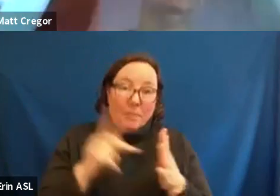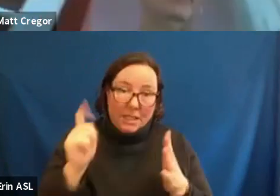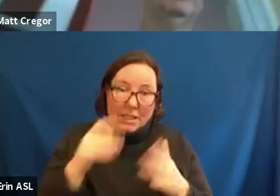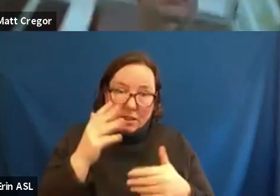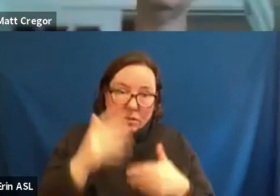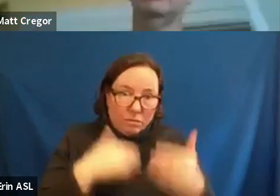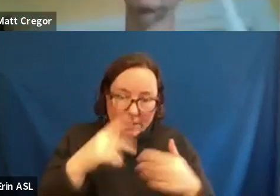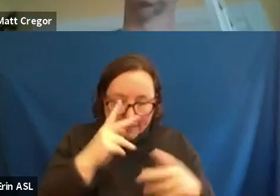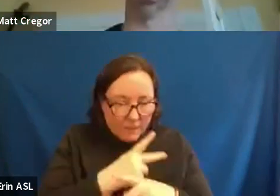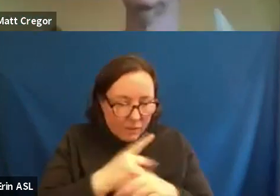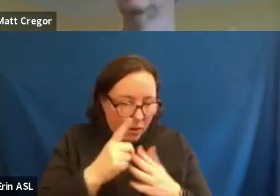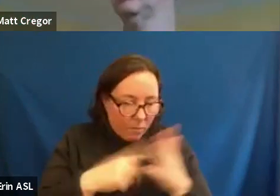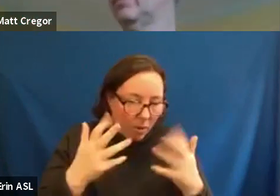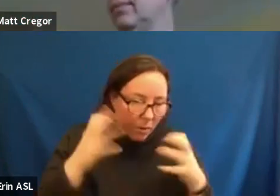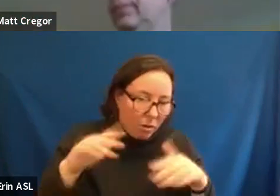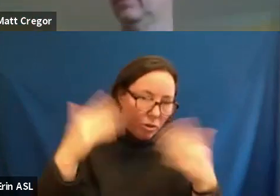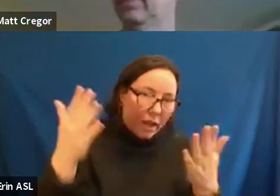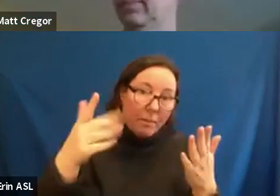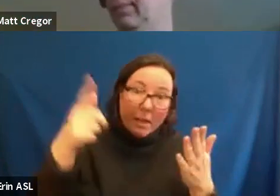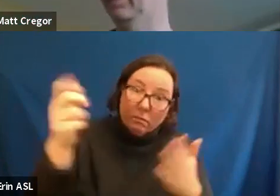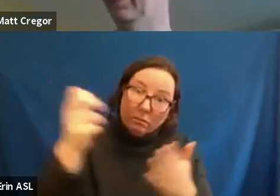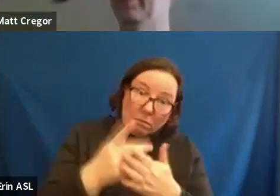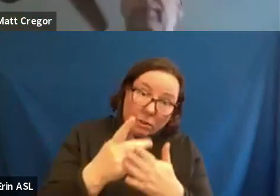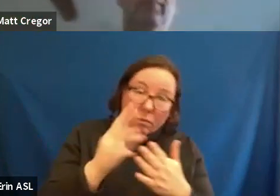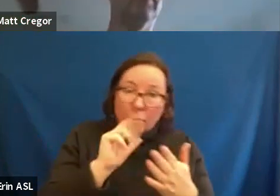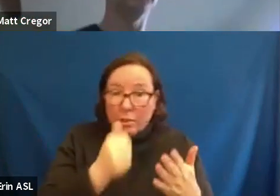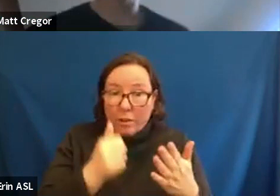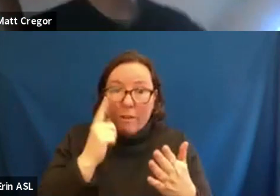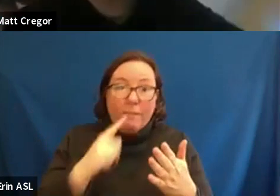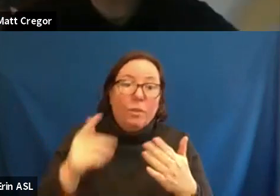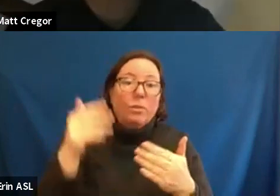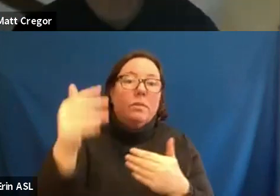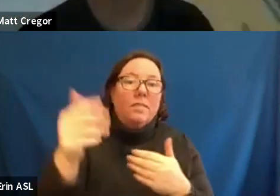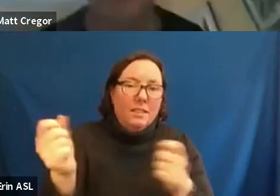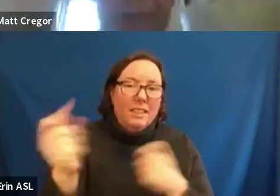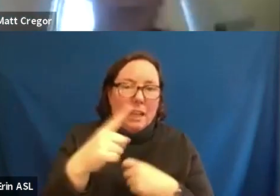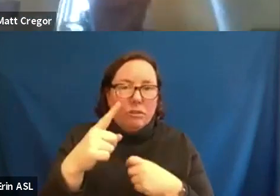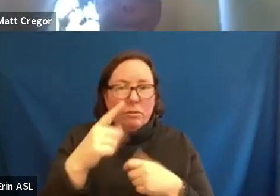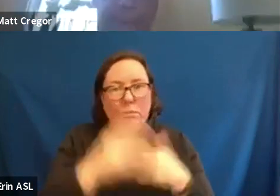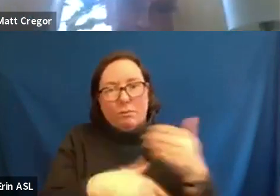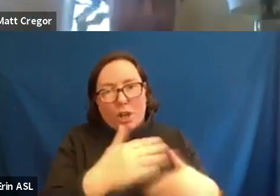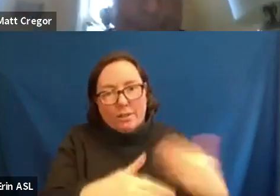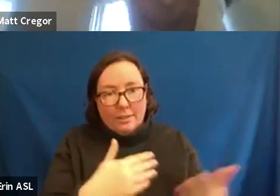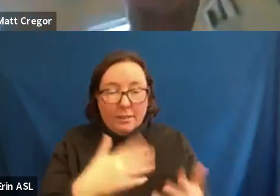moved to try to complete this process by the school committee meetings in June,